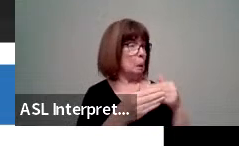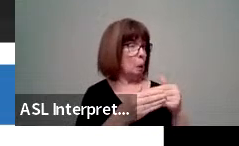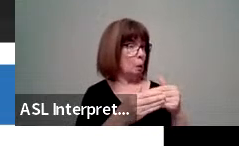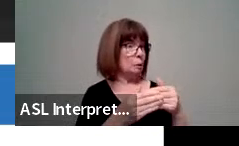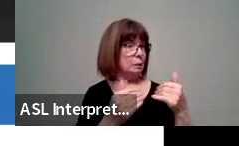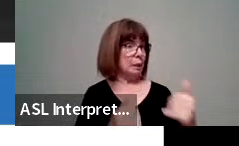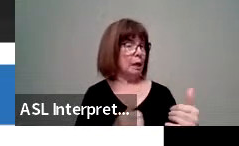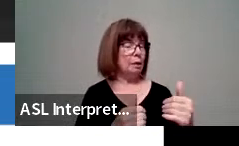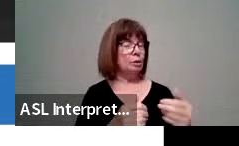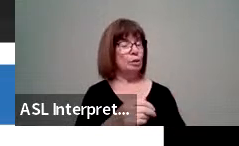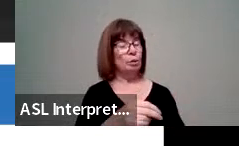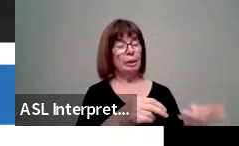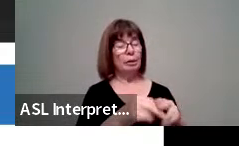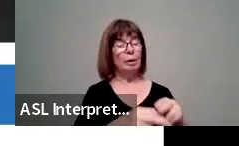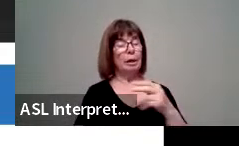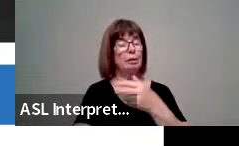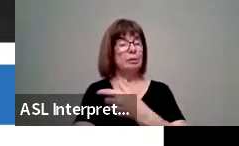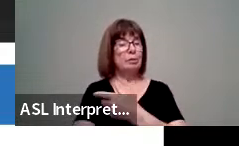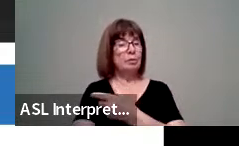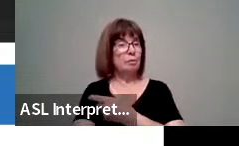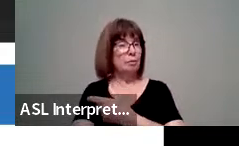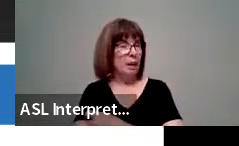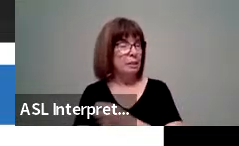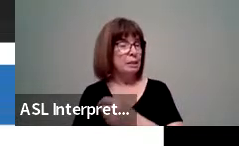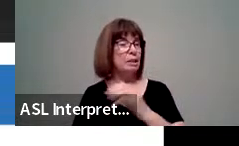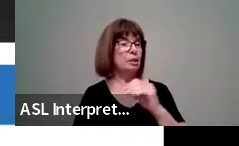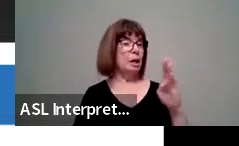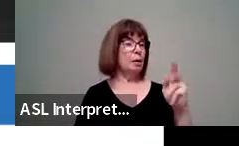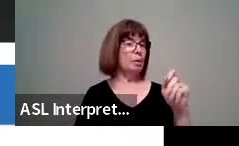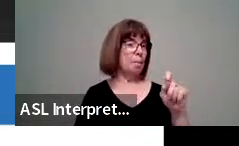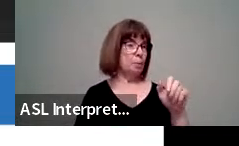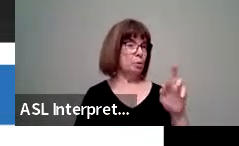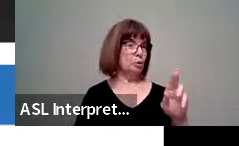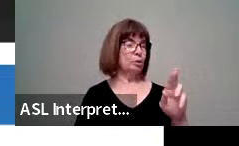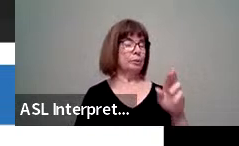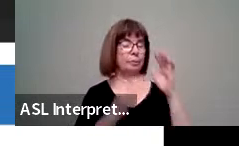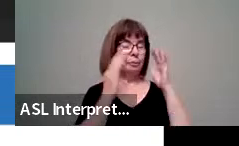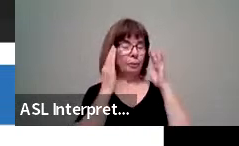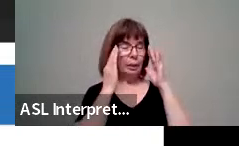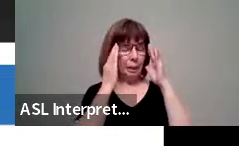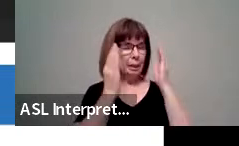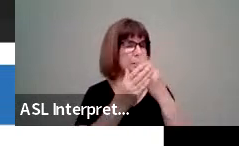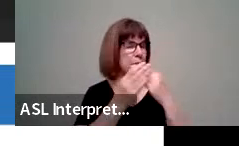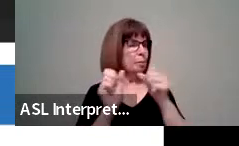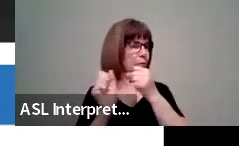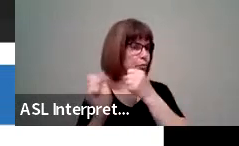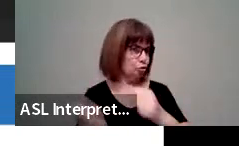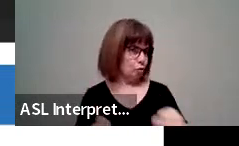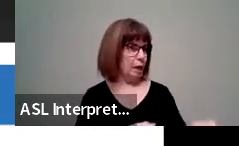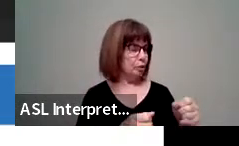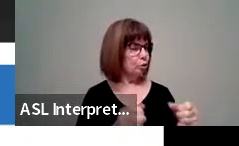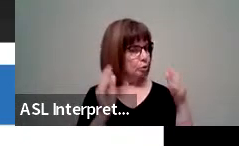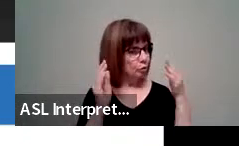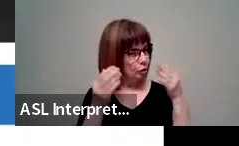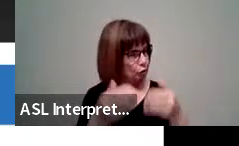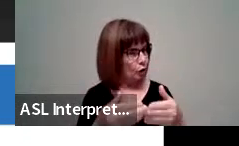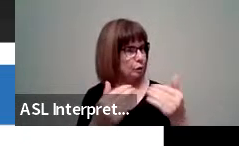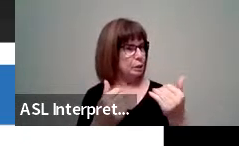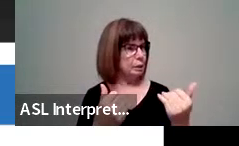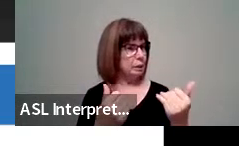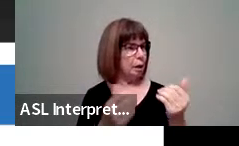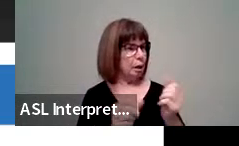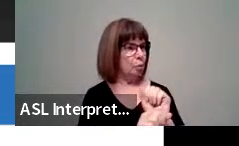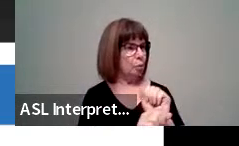to increase vaccination and booster coverage. So those are some of the vaccine strategies that we're increasing or where we're focusing our